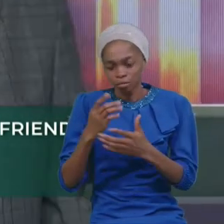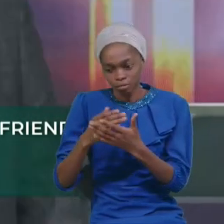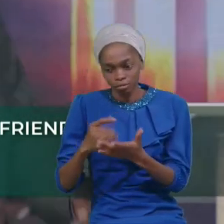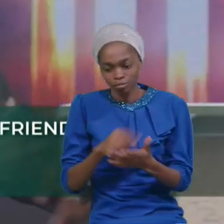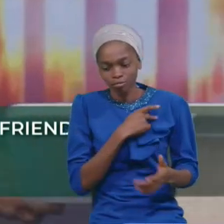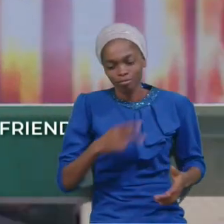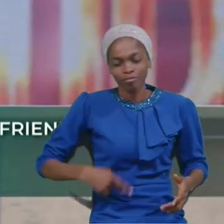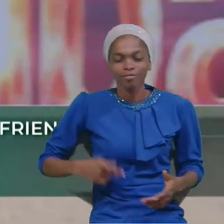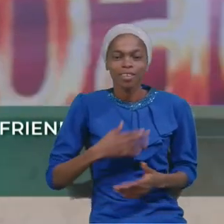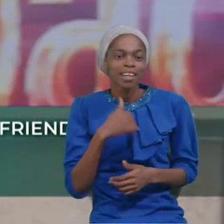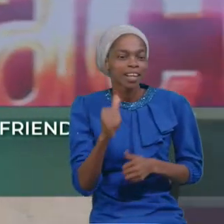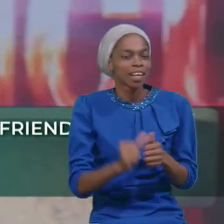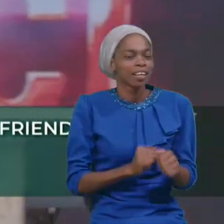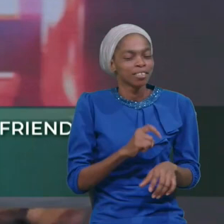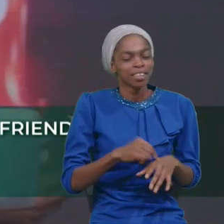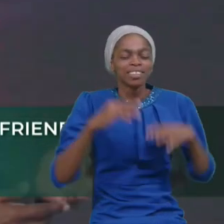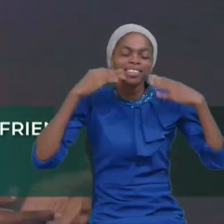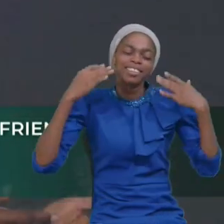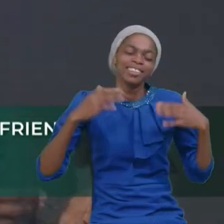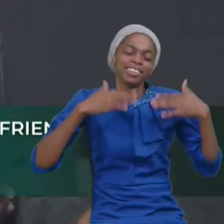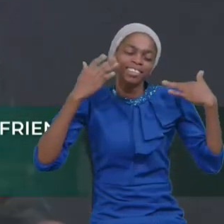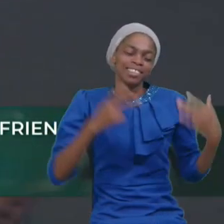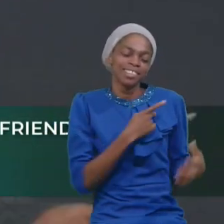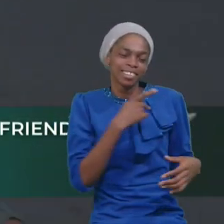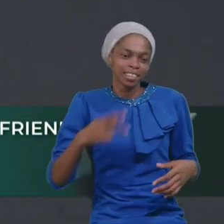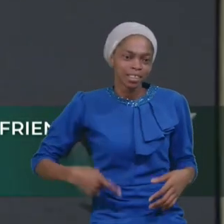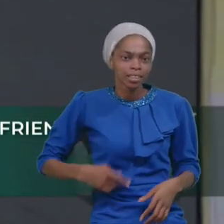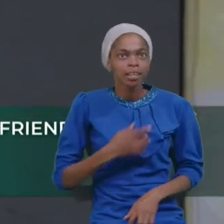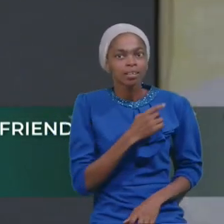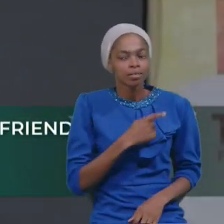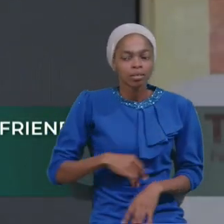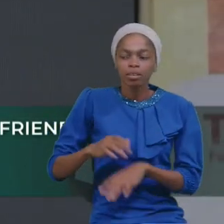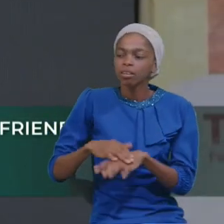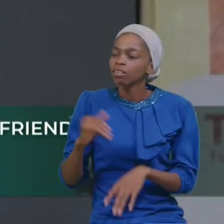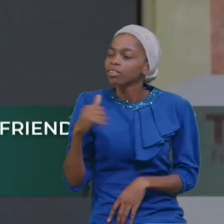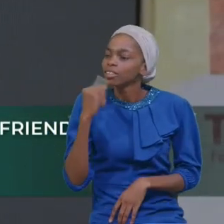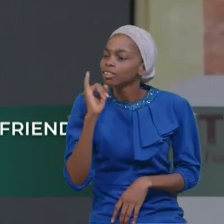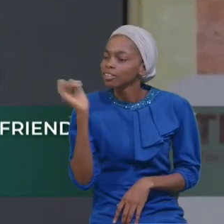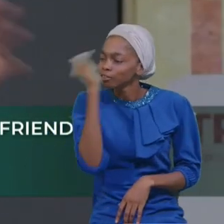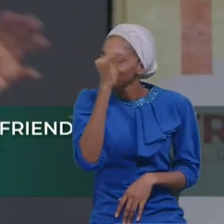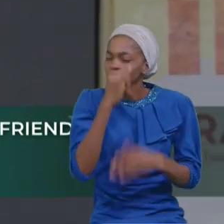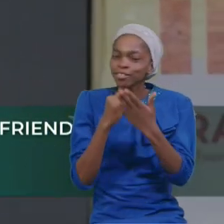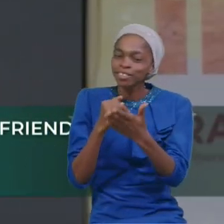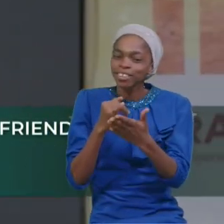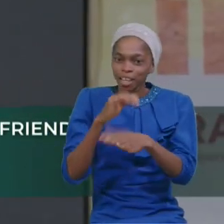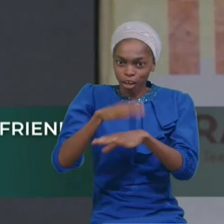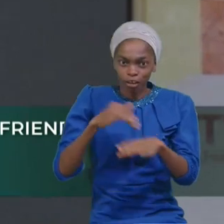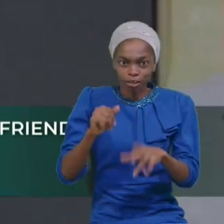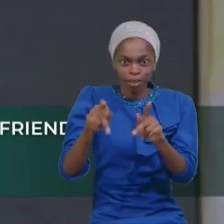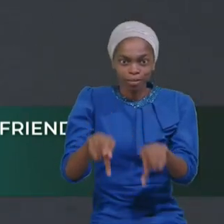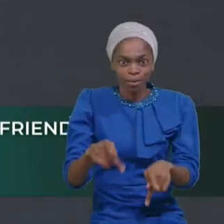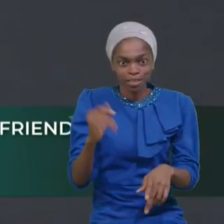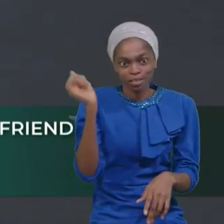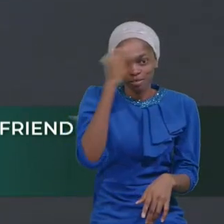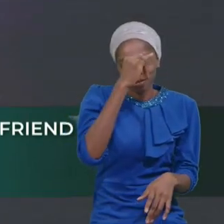used to call him a fool because he used to say some foolish things that the king would just laugh and laugh. And so, is